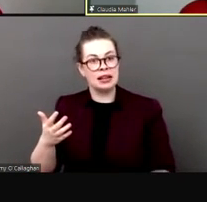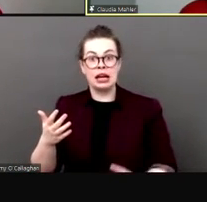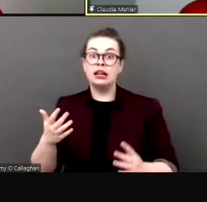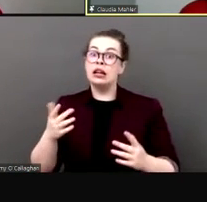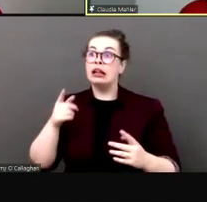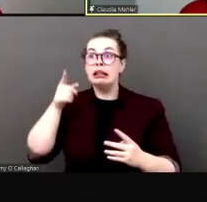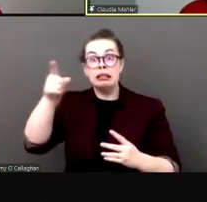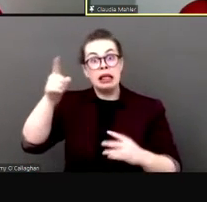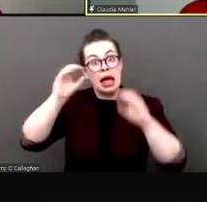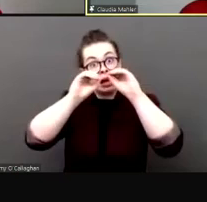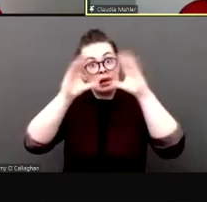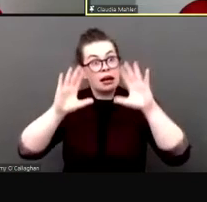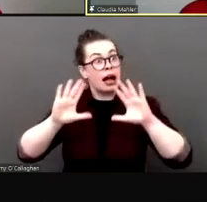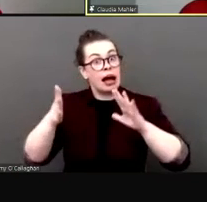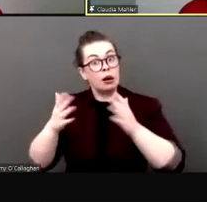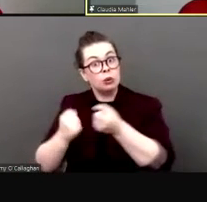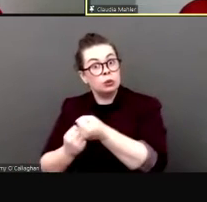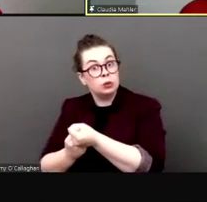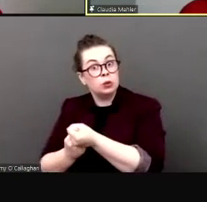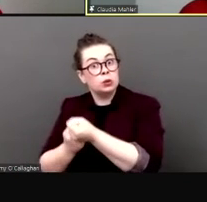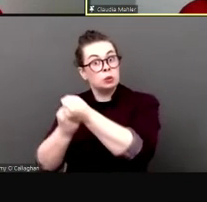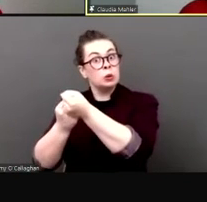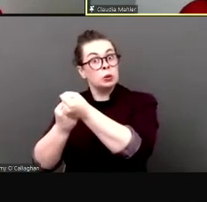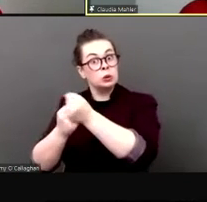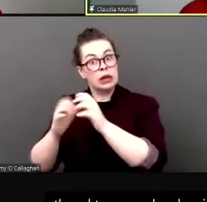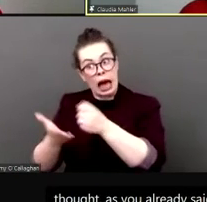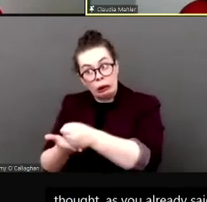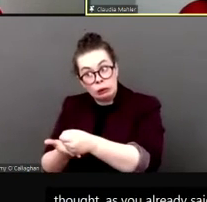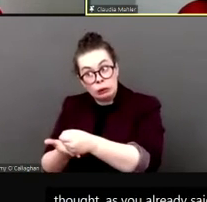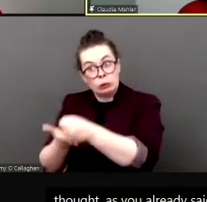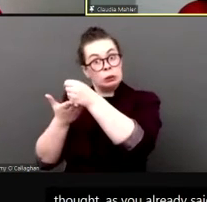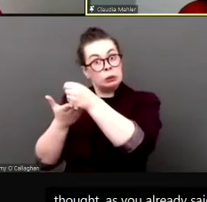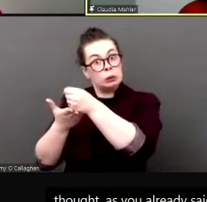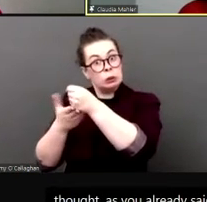of process to make their decisions heard,